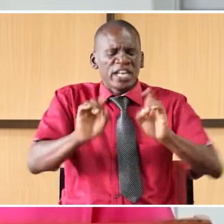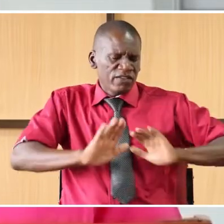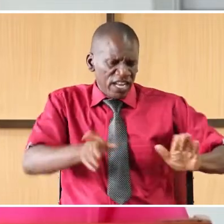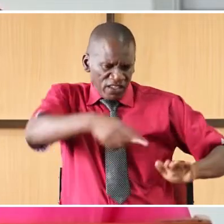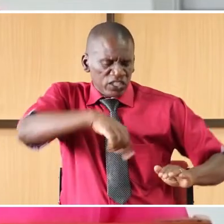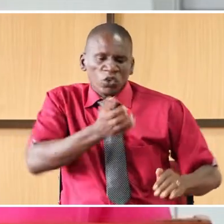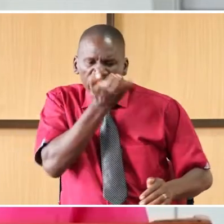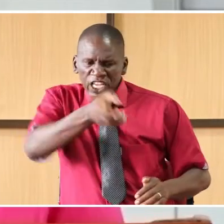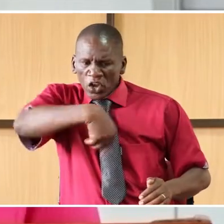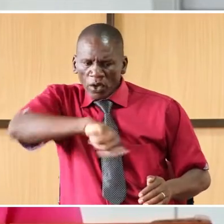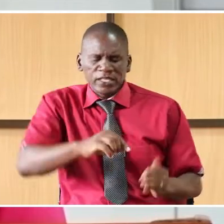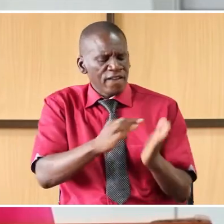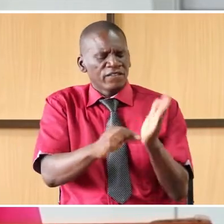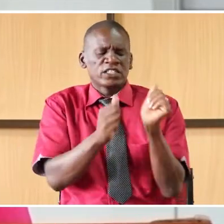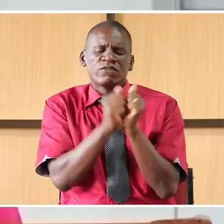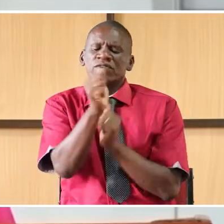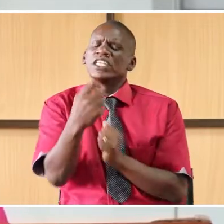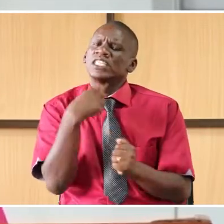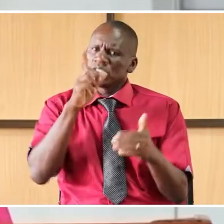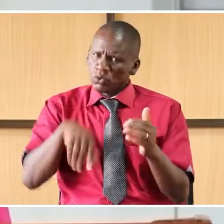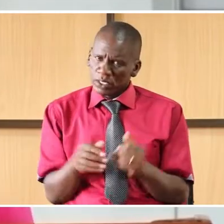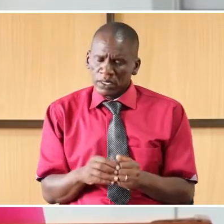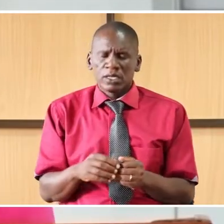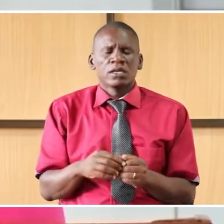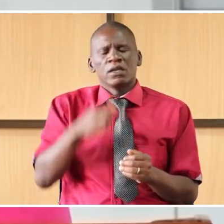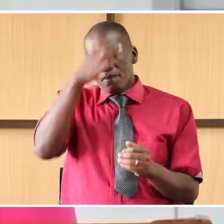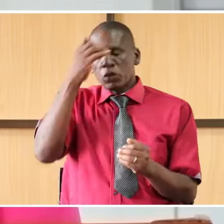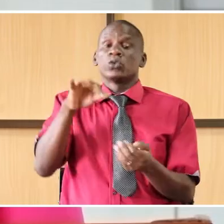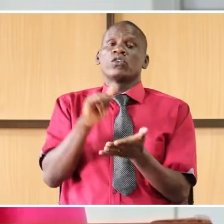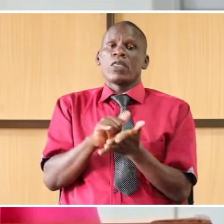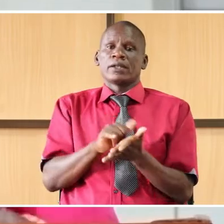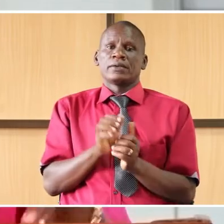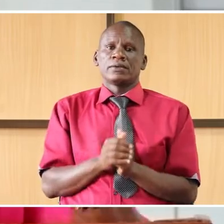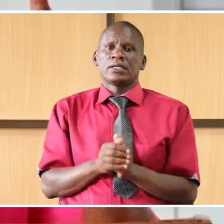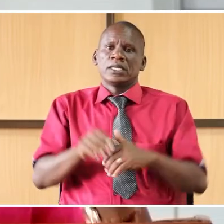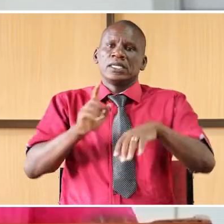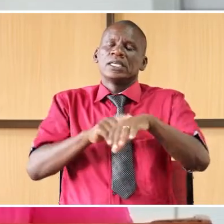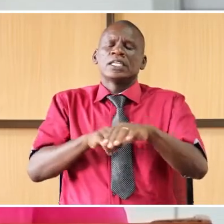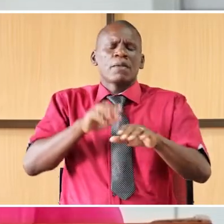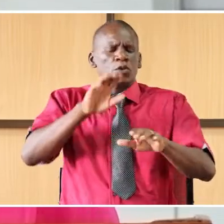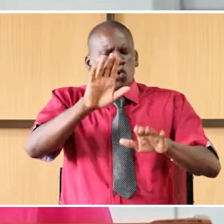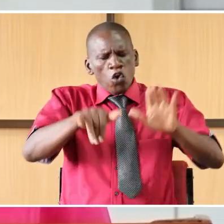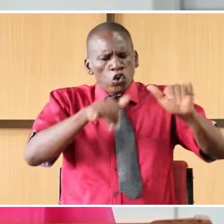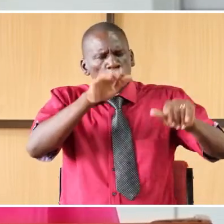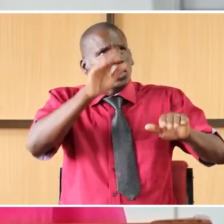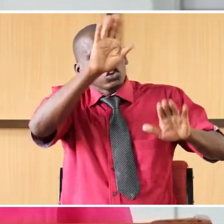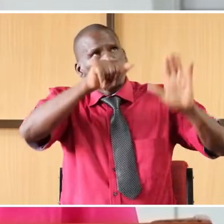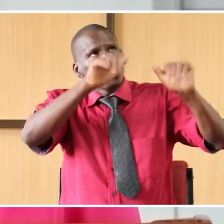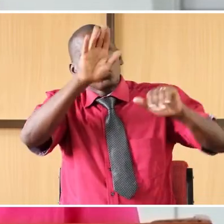nor forsake us. Verse 15 says, because of that, when he calls upon